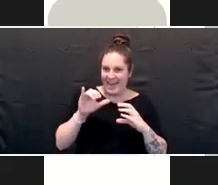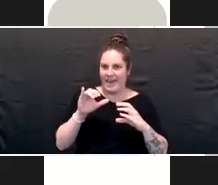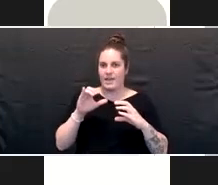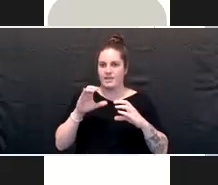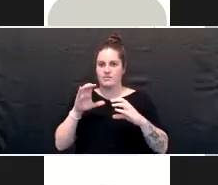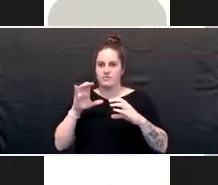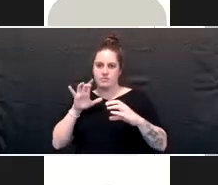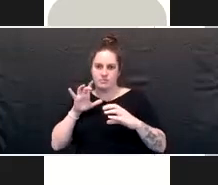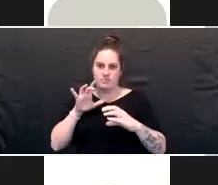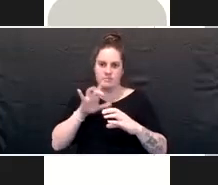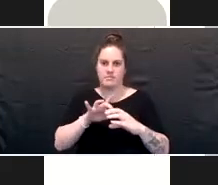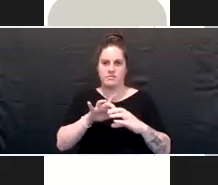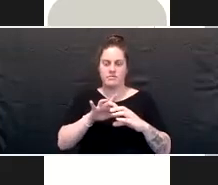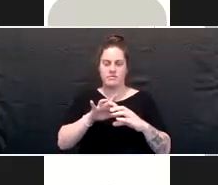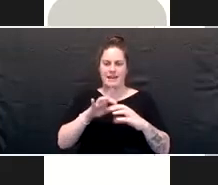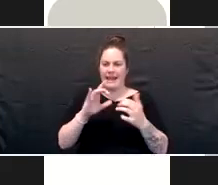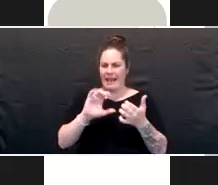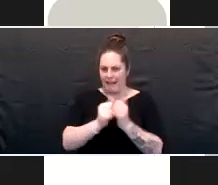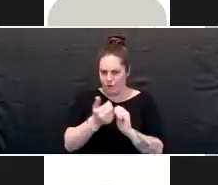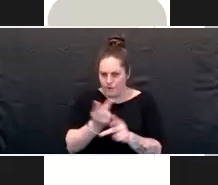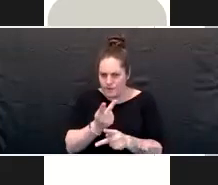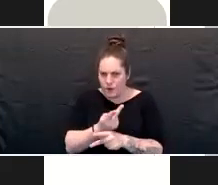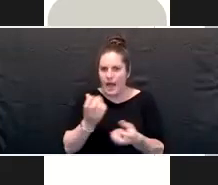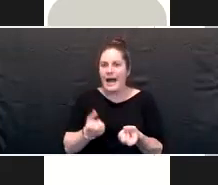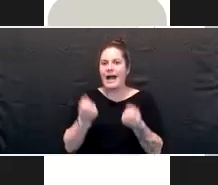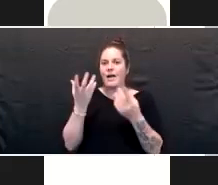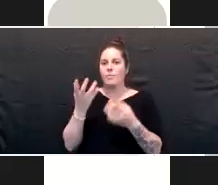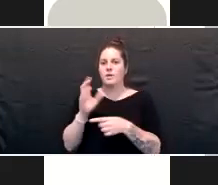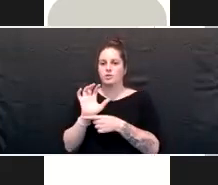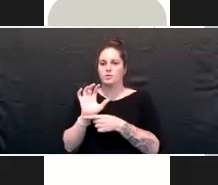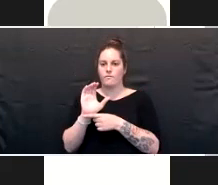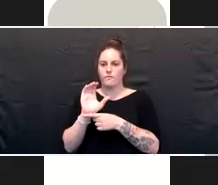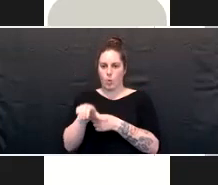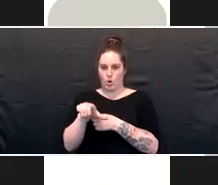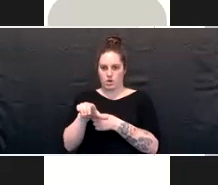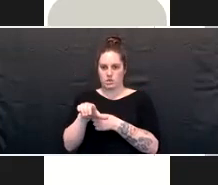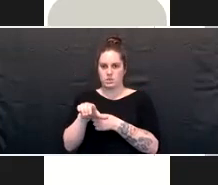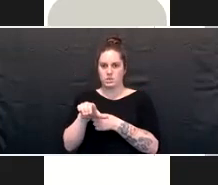by looking at the amount of force that is,